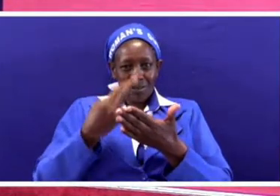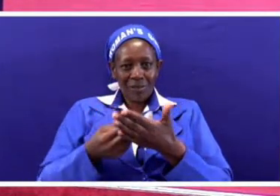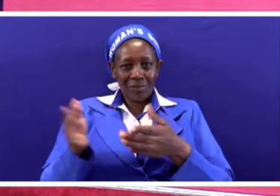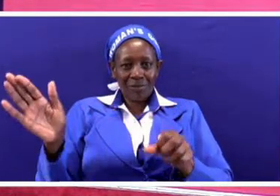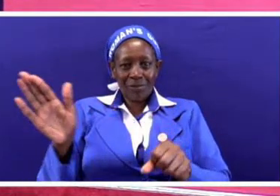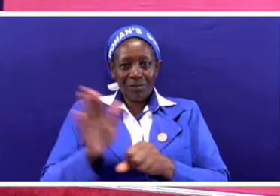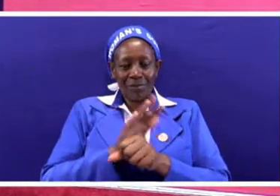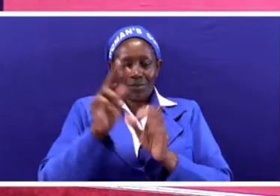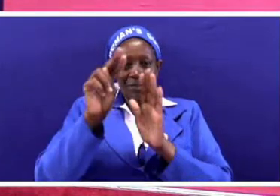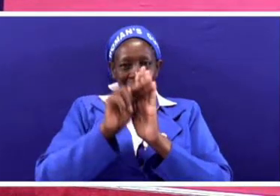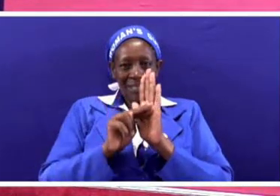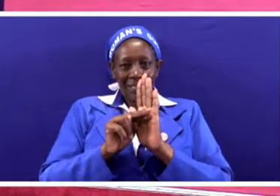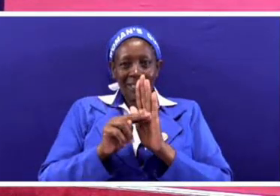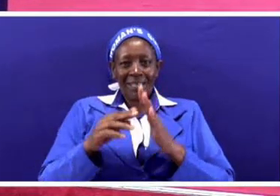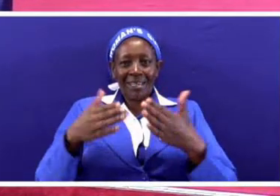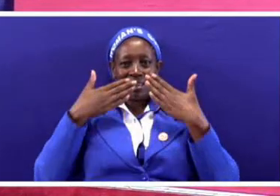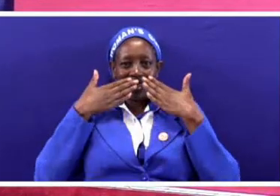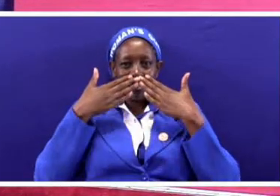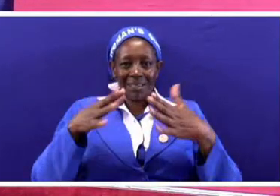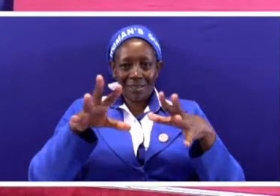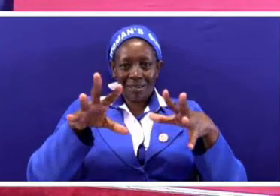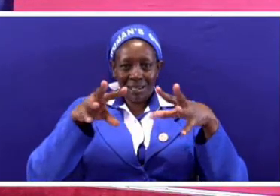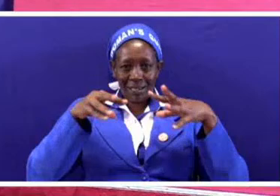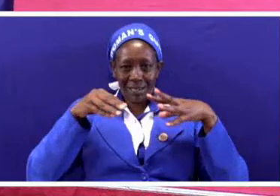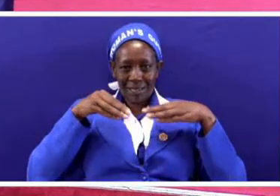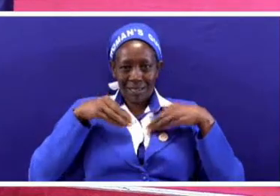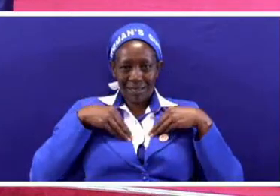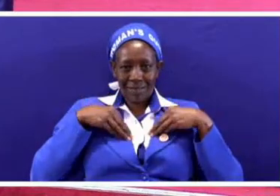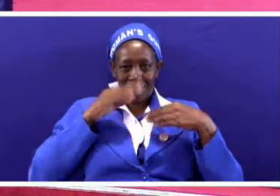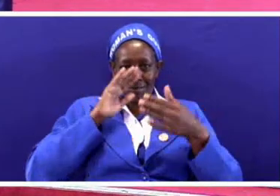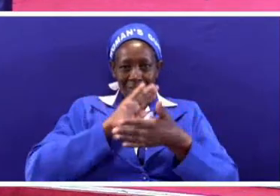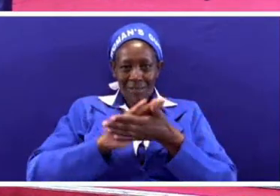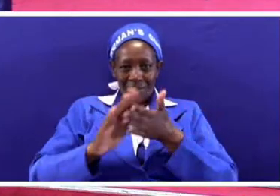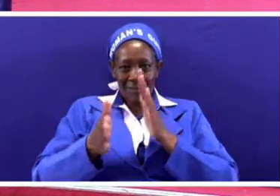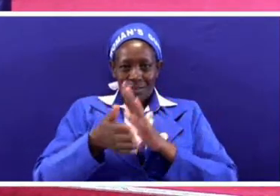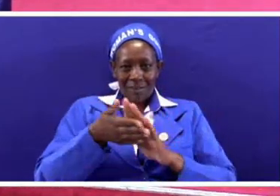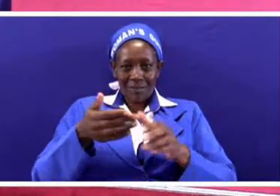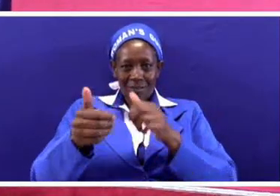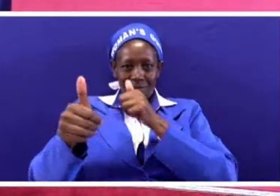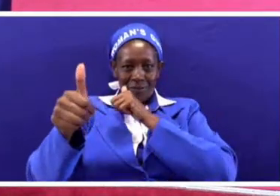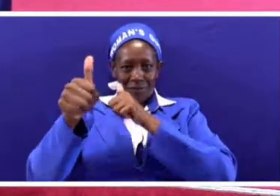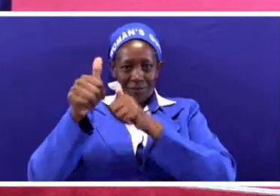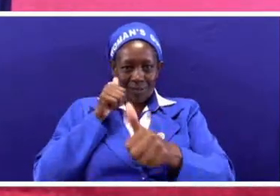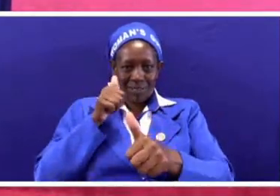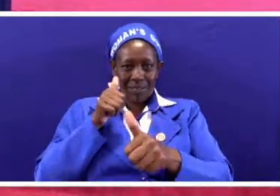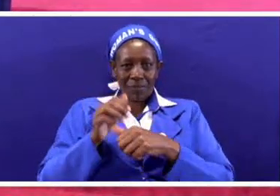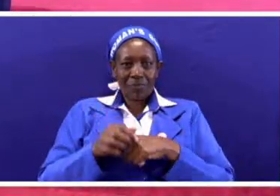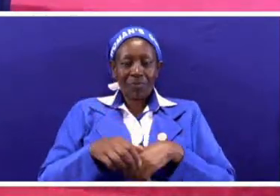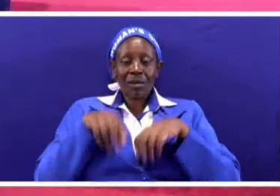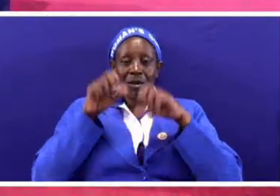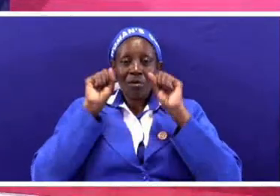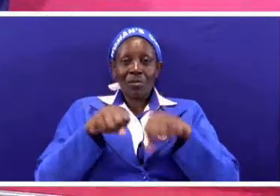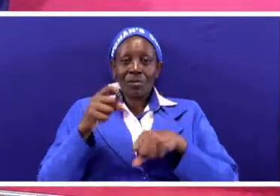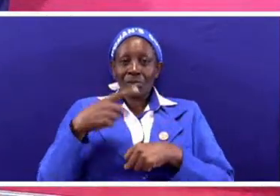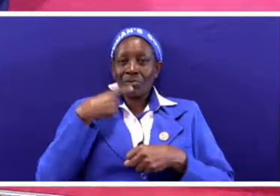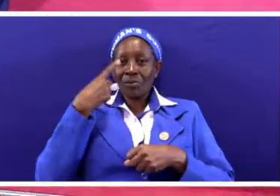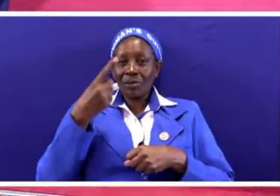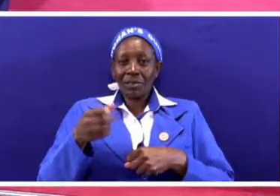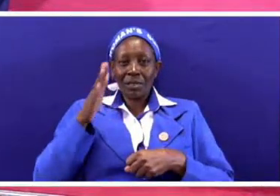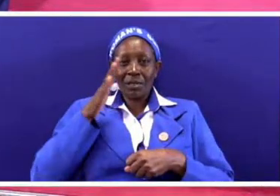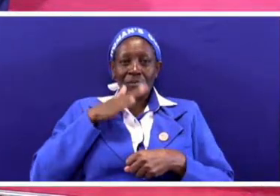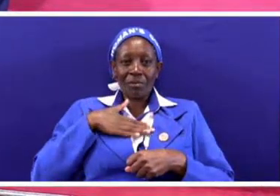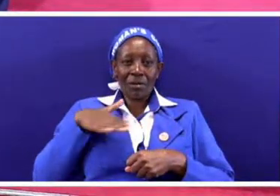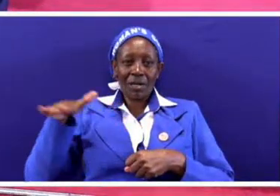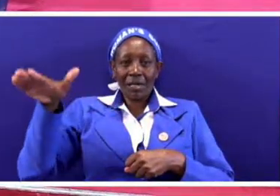agreed, Lord, without declining or objecting, and he could have said, no, that's not my place. That's a